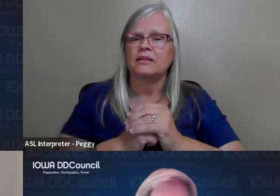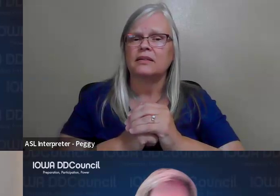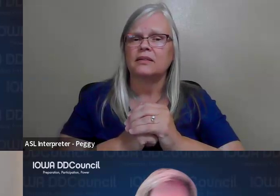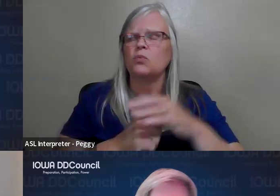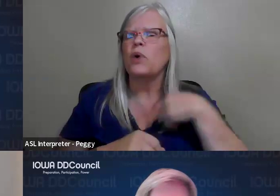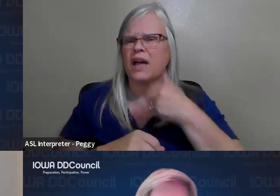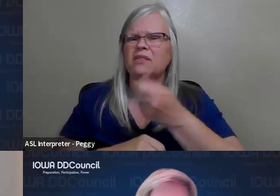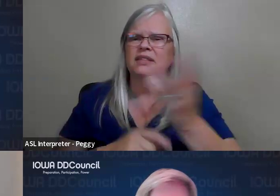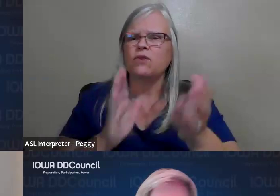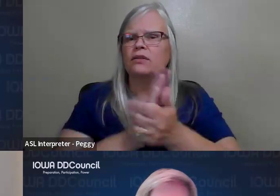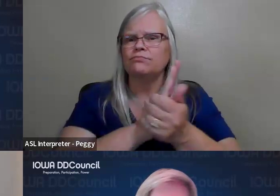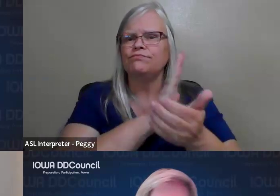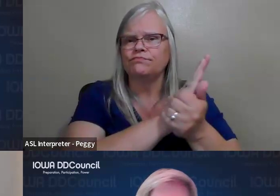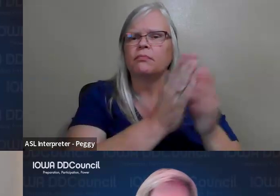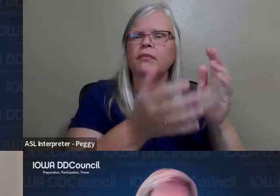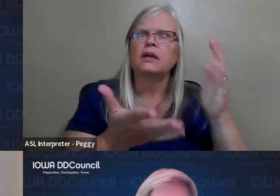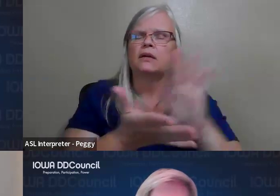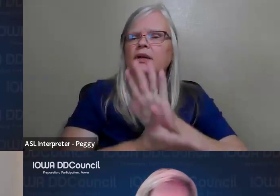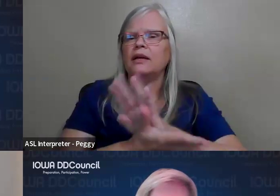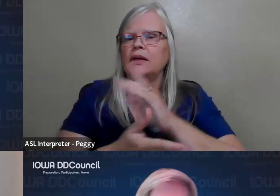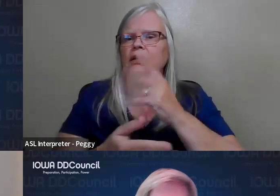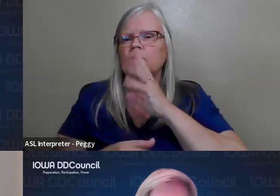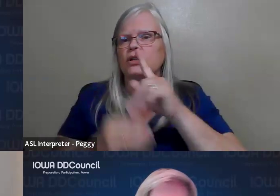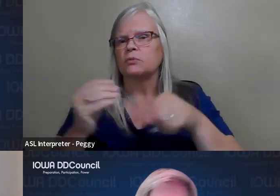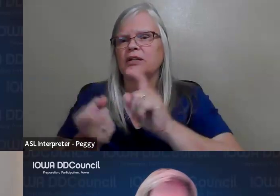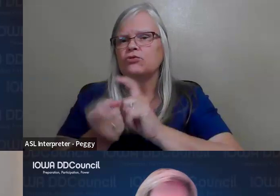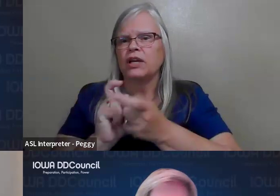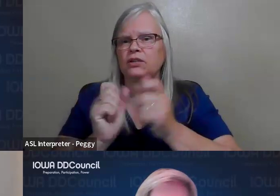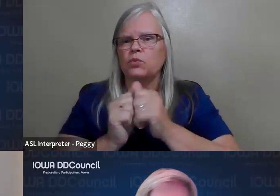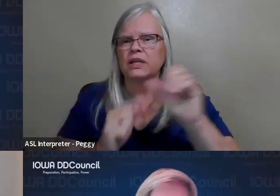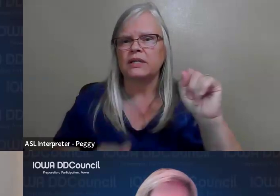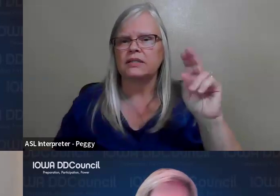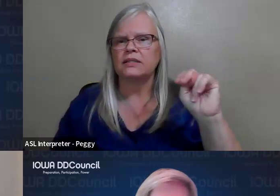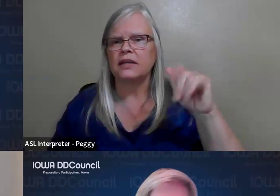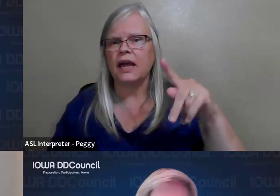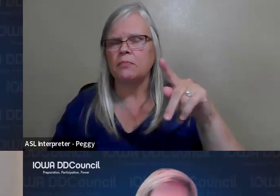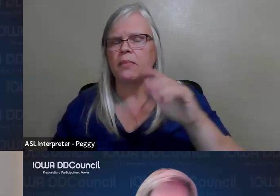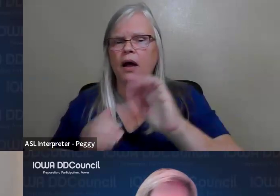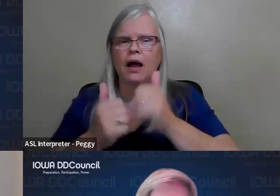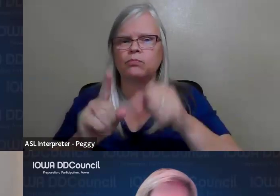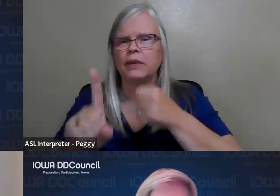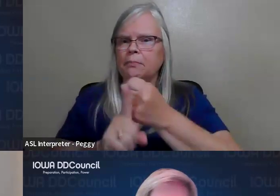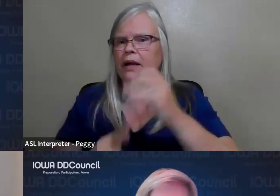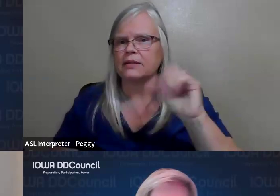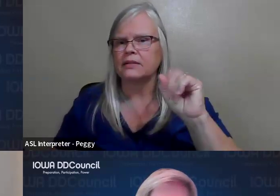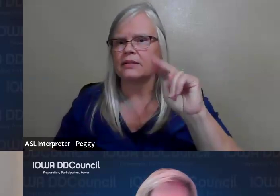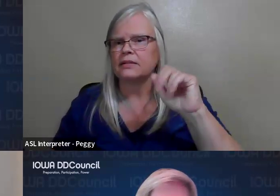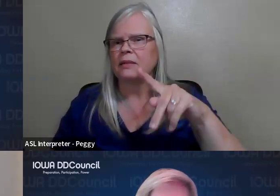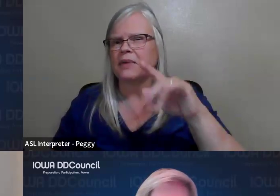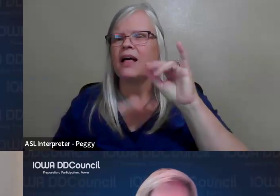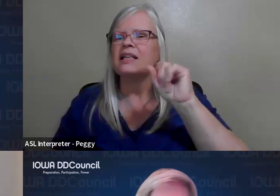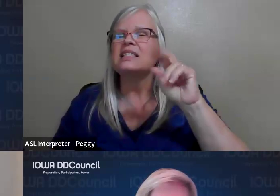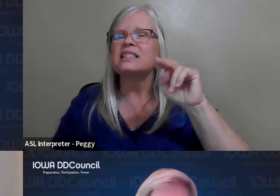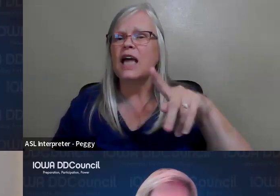attachments, including one that talks about the changes to SNAP, the impacts on SNAP, which is food